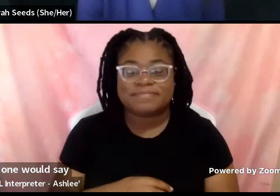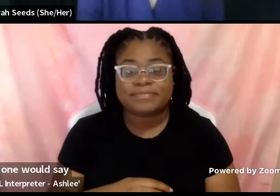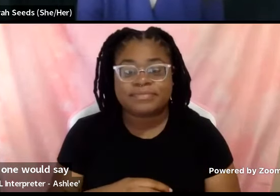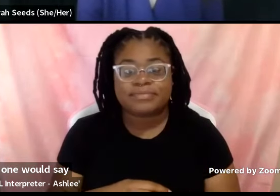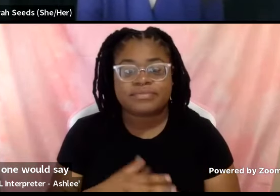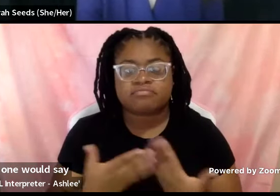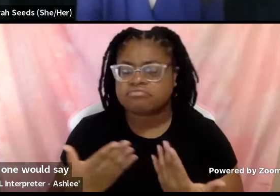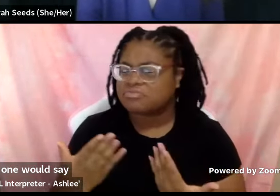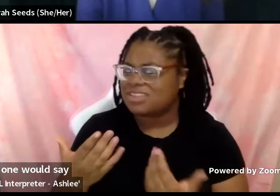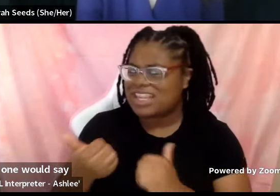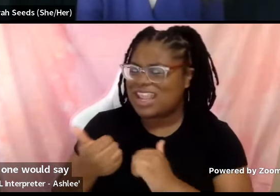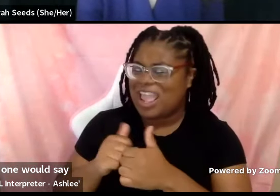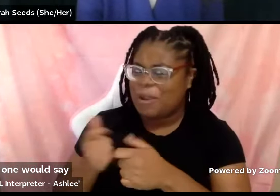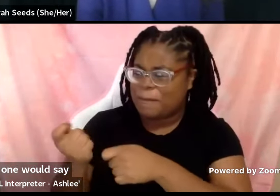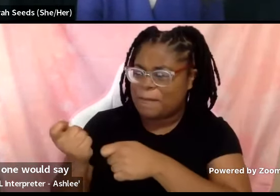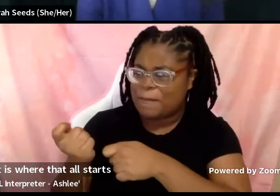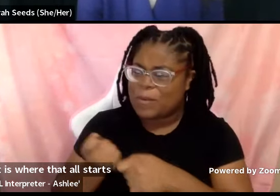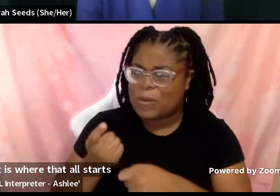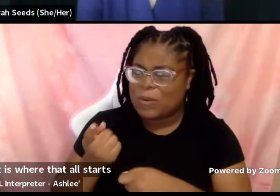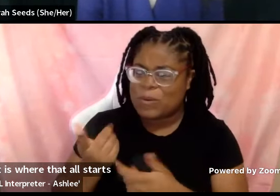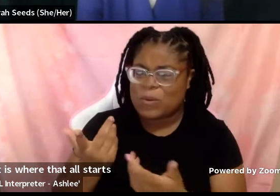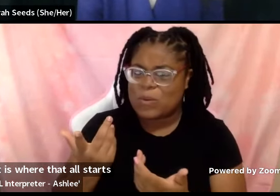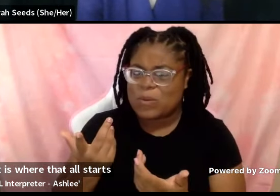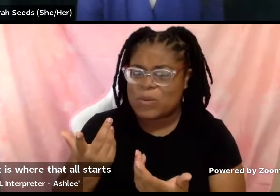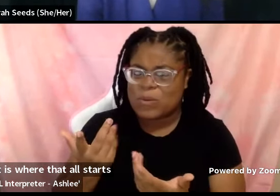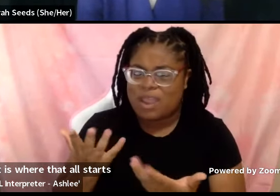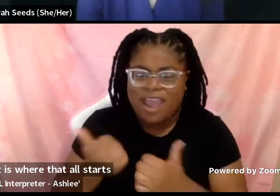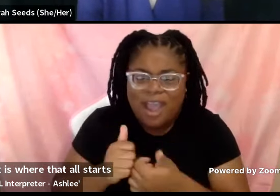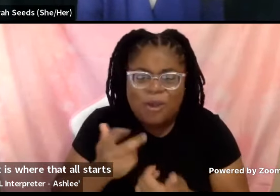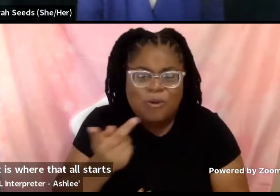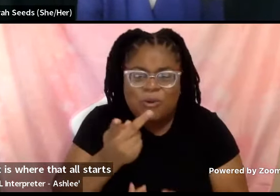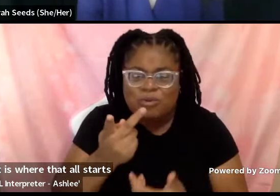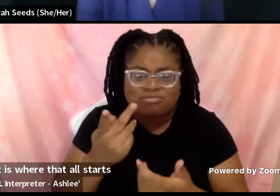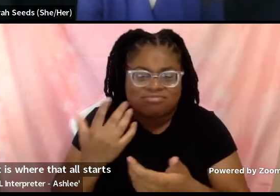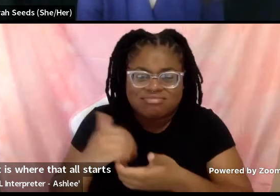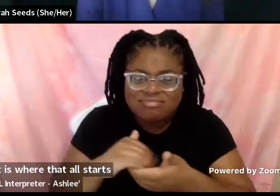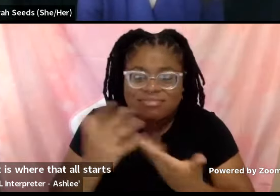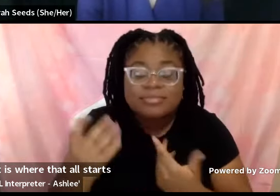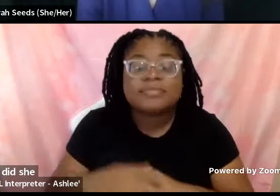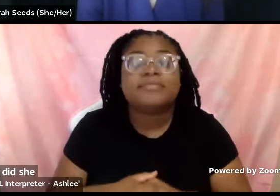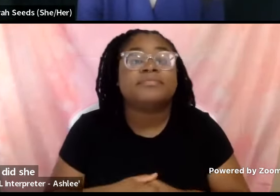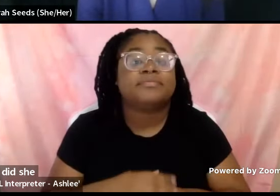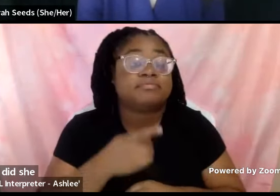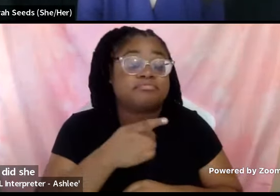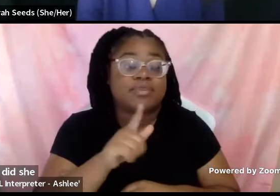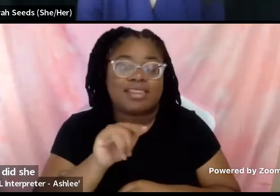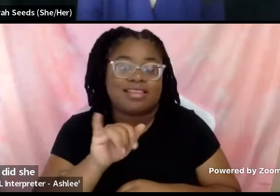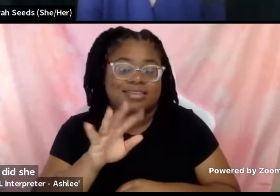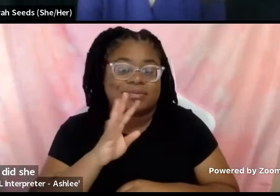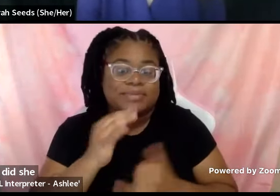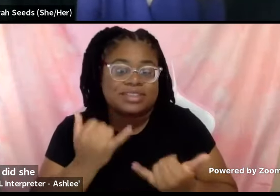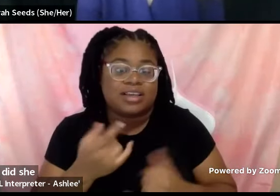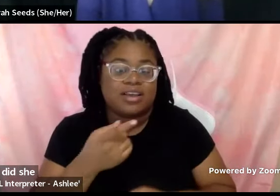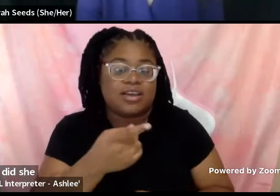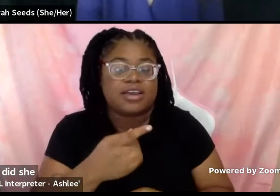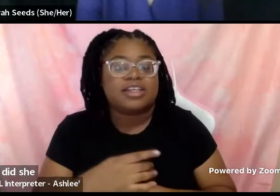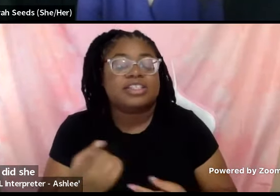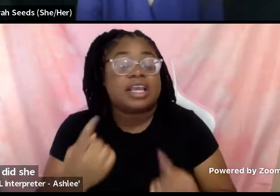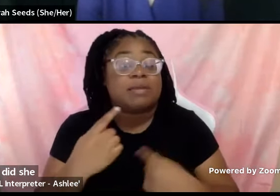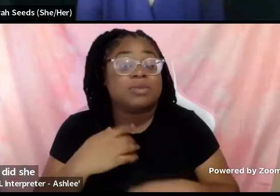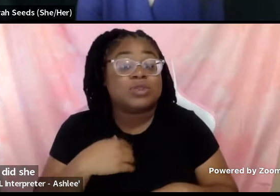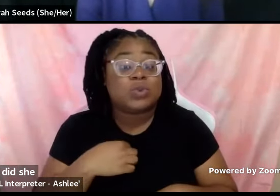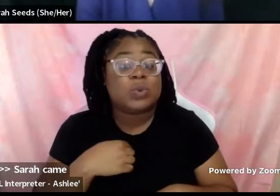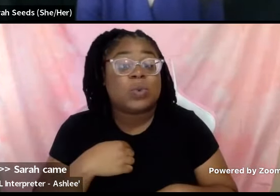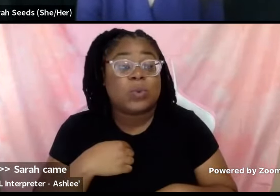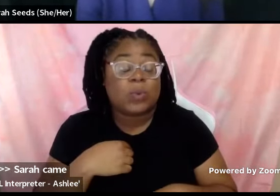did she pull you in, Lindsay? Sarah came to a premiere party for a TV pilot that I produced. That